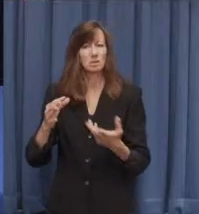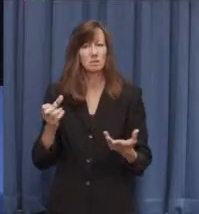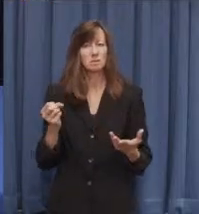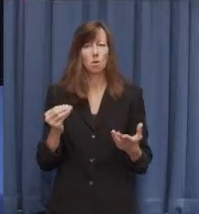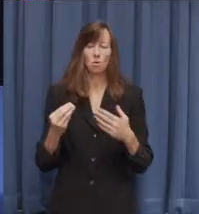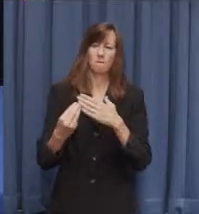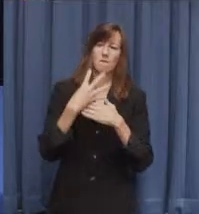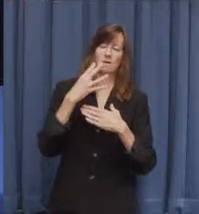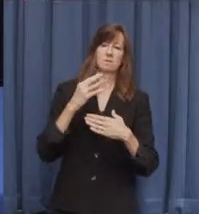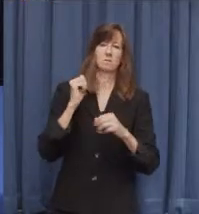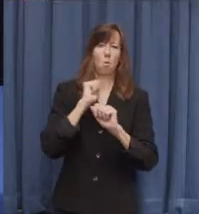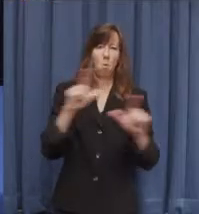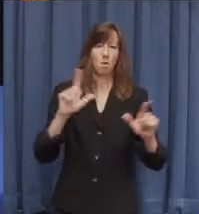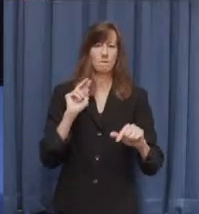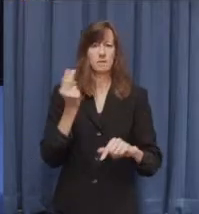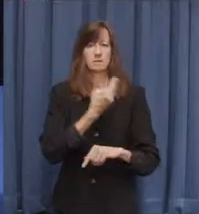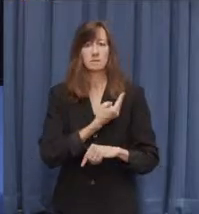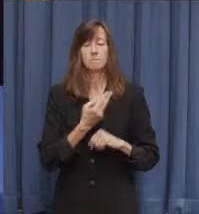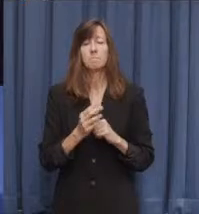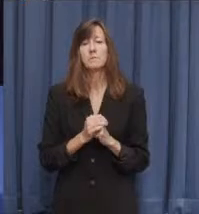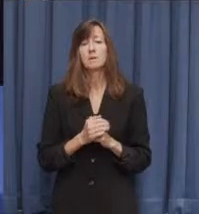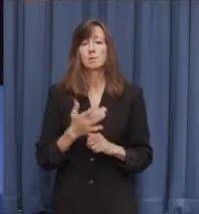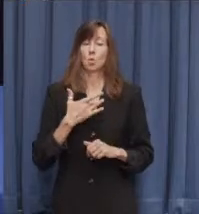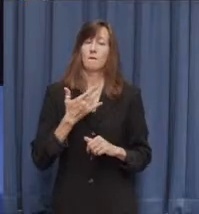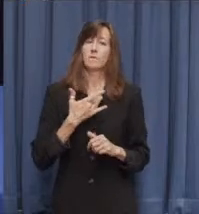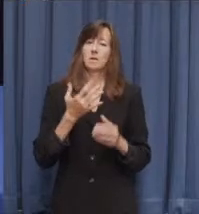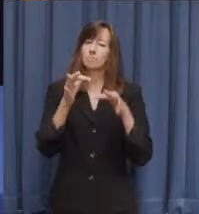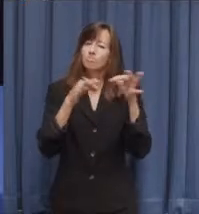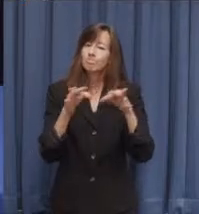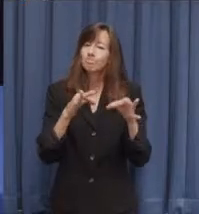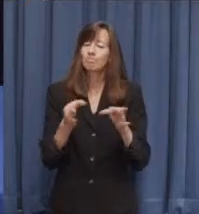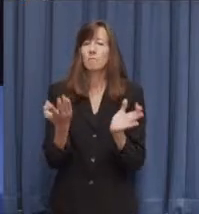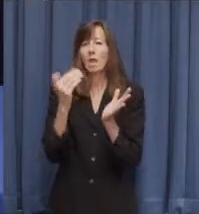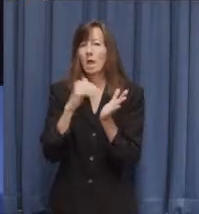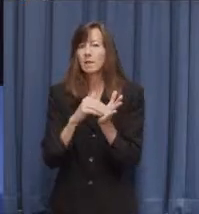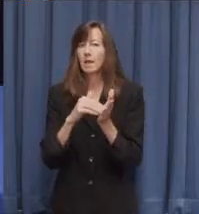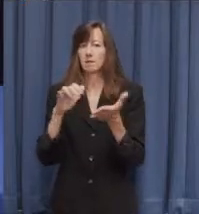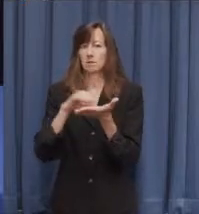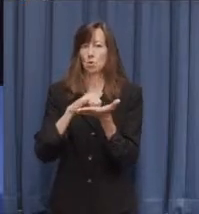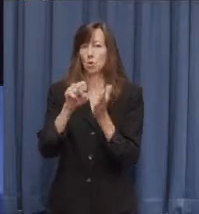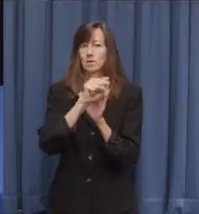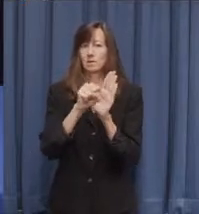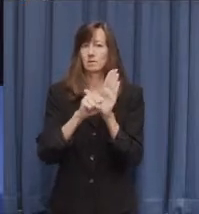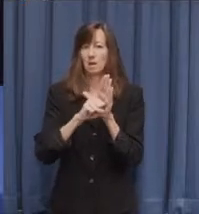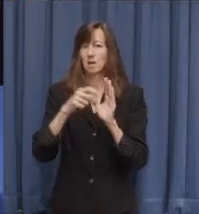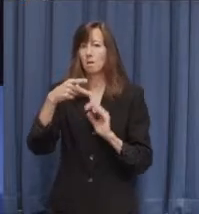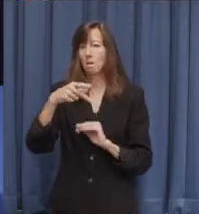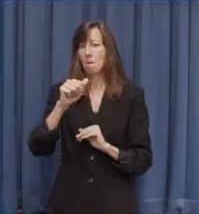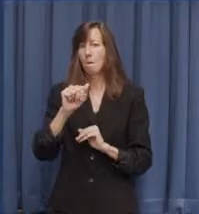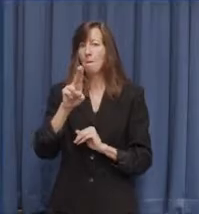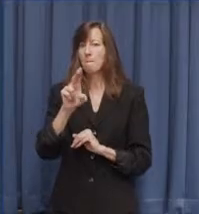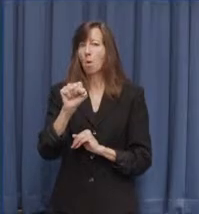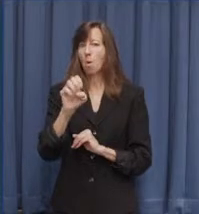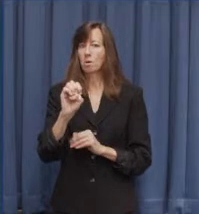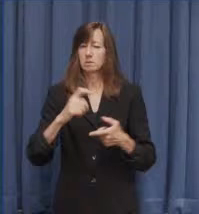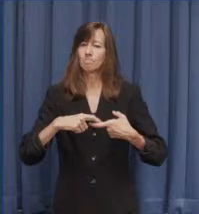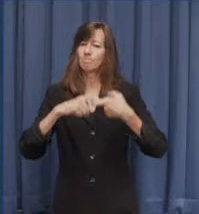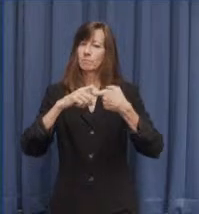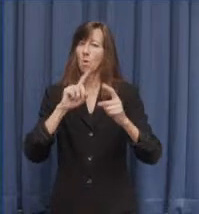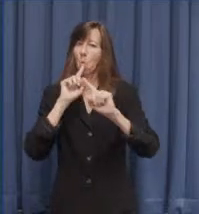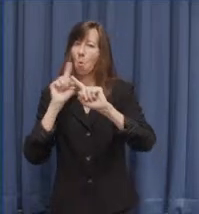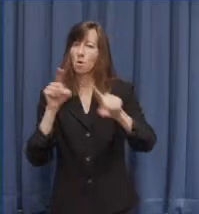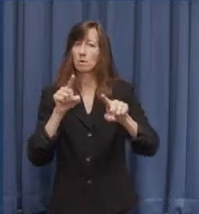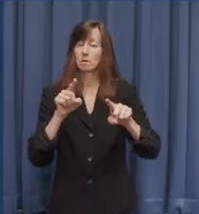pause orders and all the things that go with reopening and those restrictions is absolutely a top priority